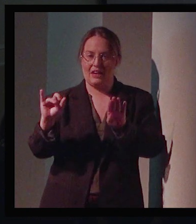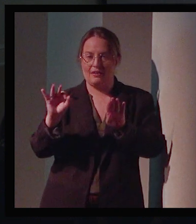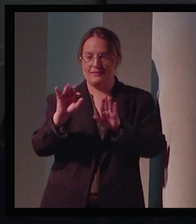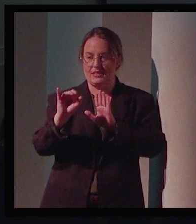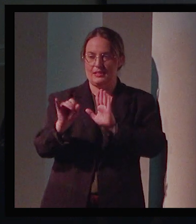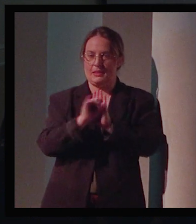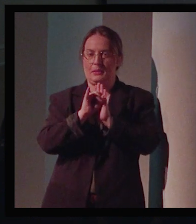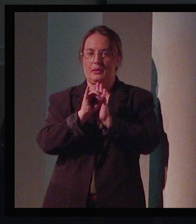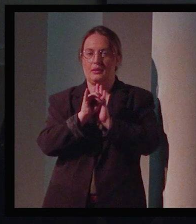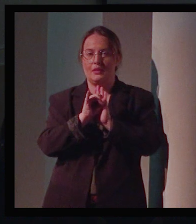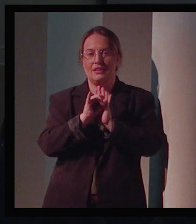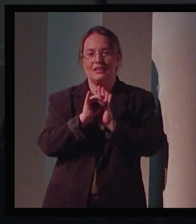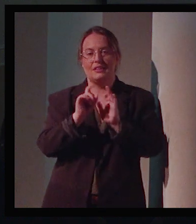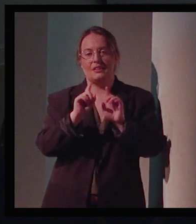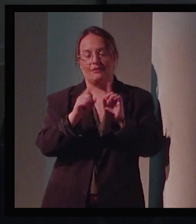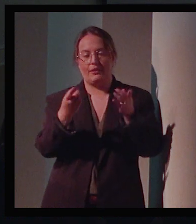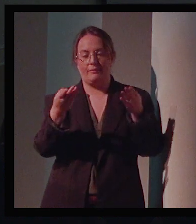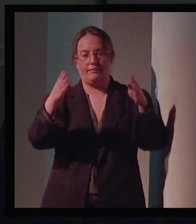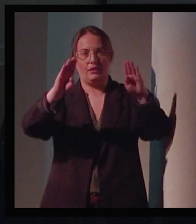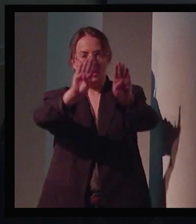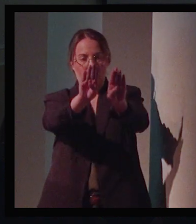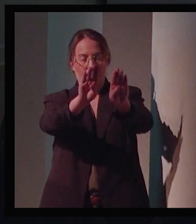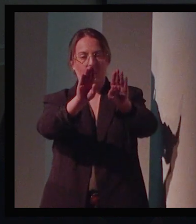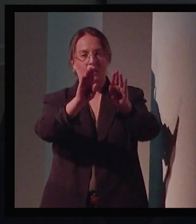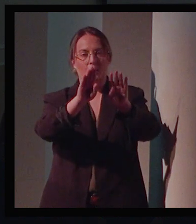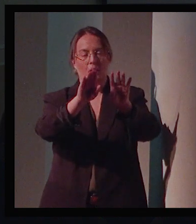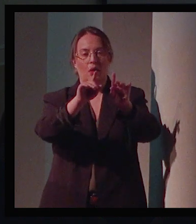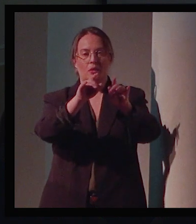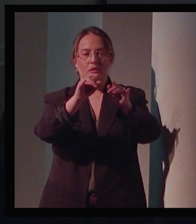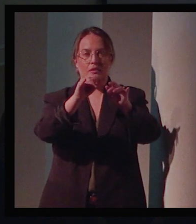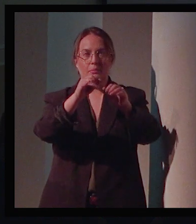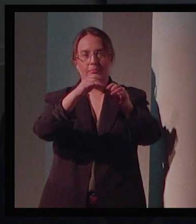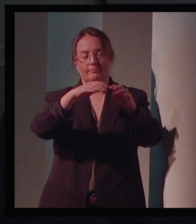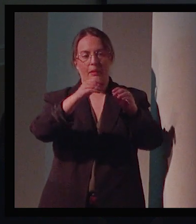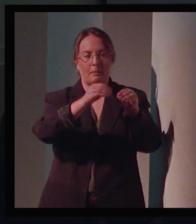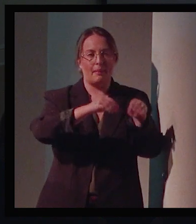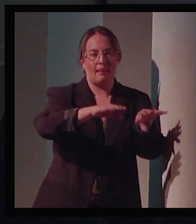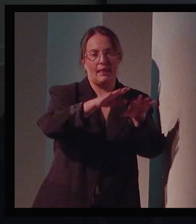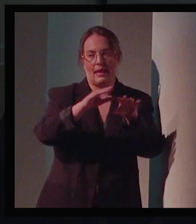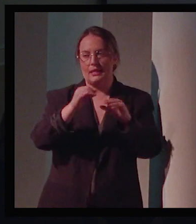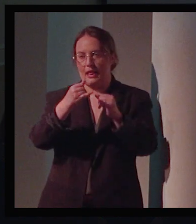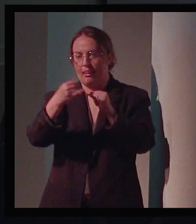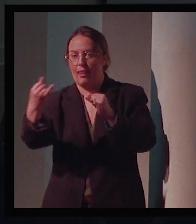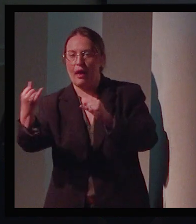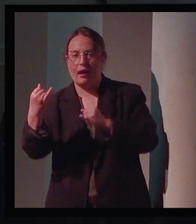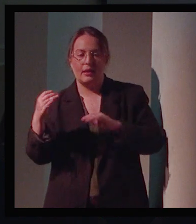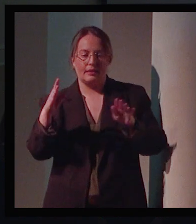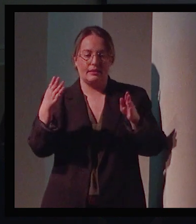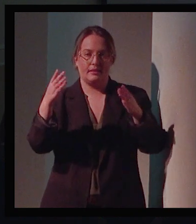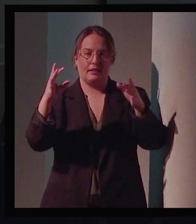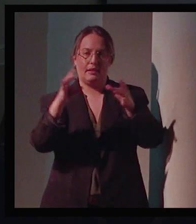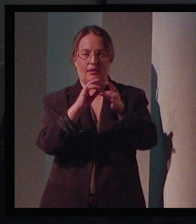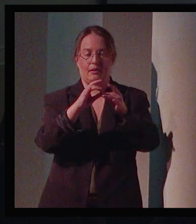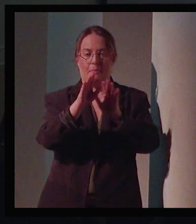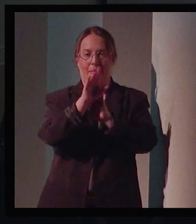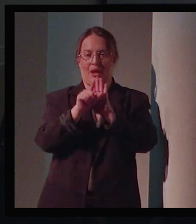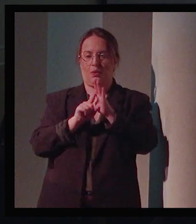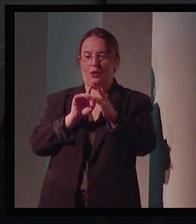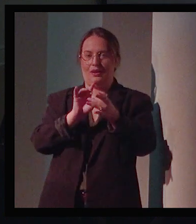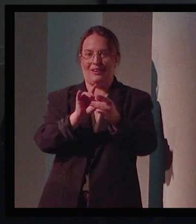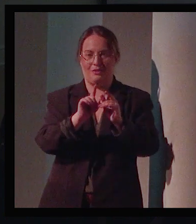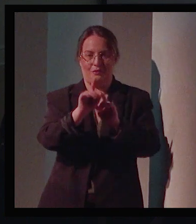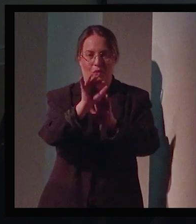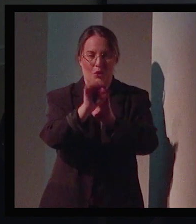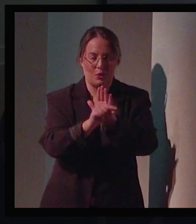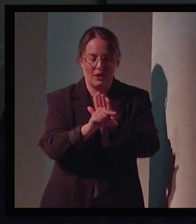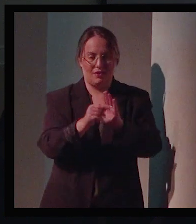of juxtaposed planes and lines that seem to cling to the picture's surface, where the background suddenly connects and near and far